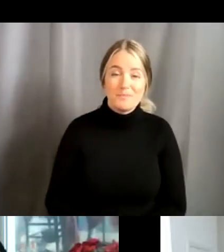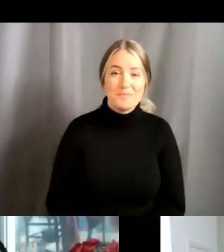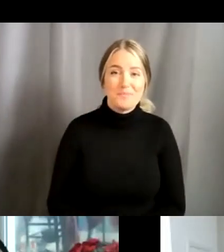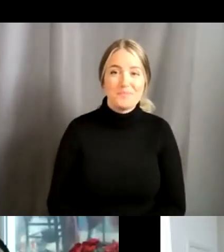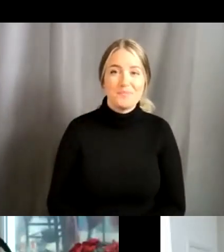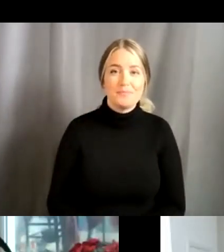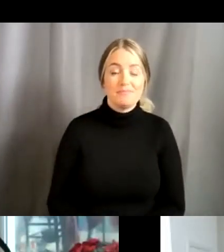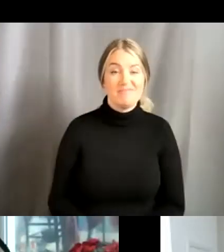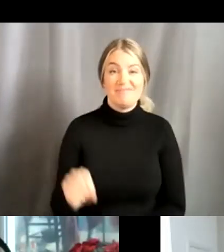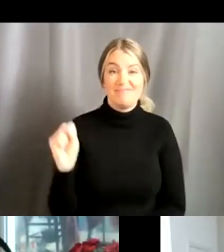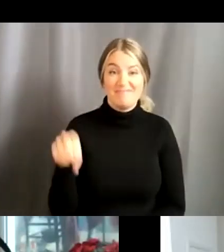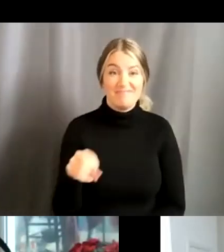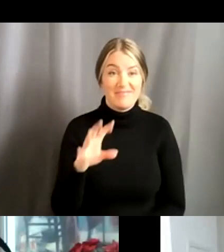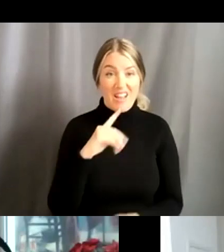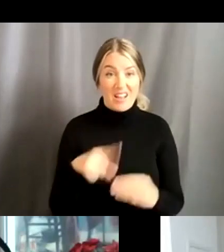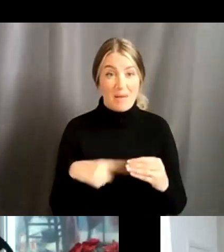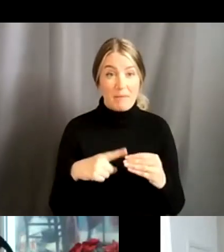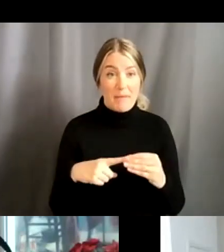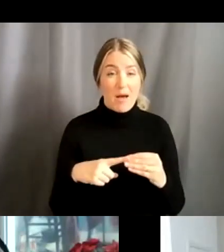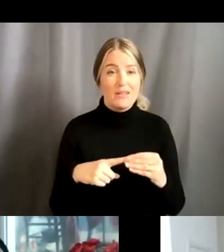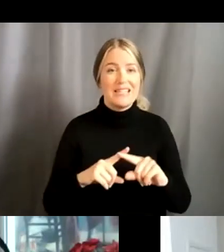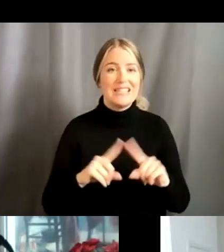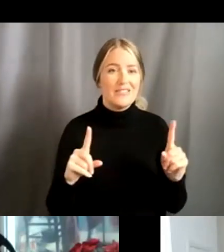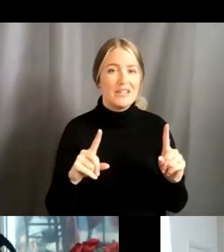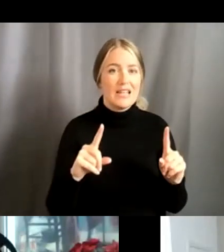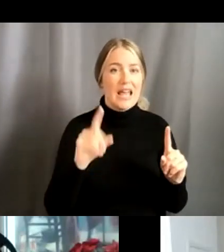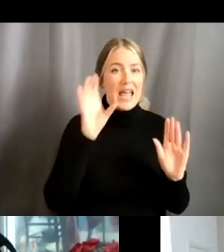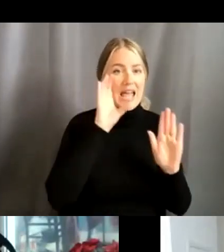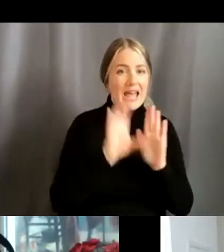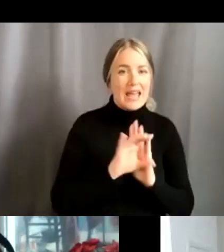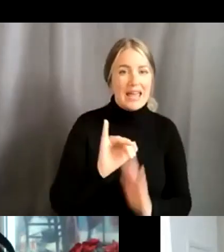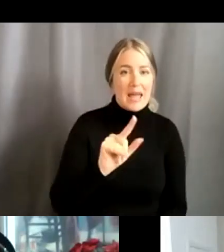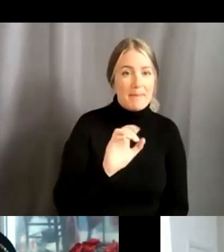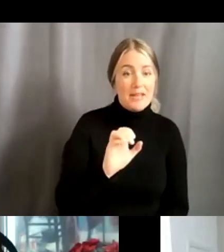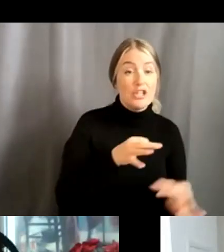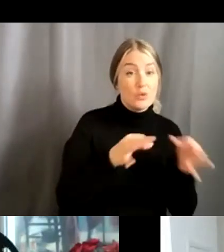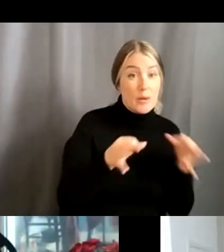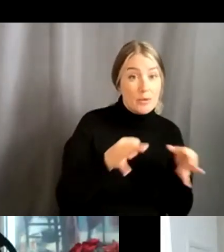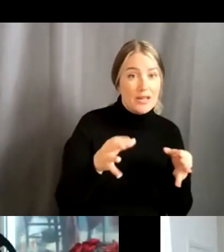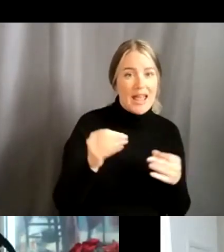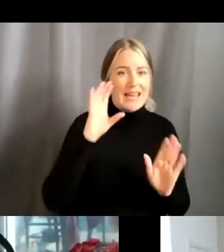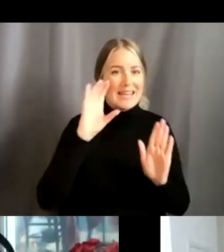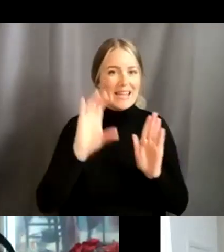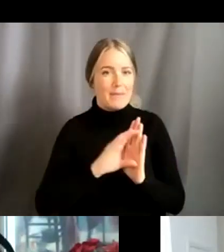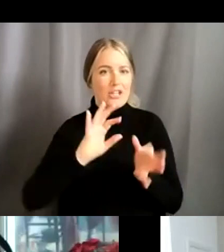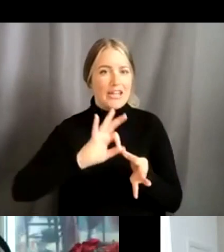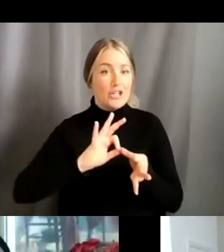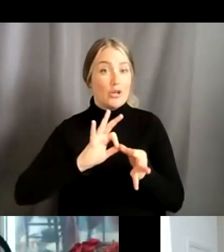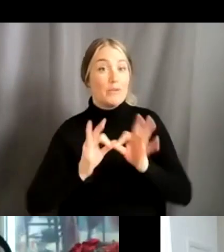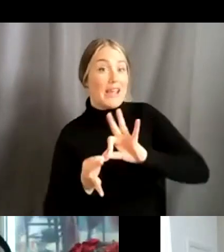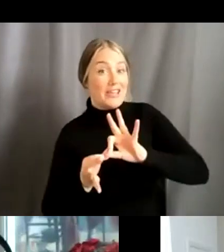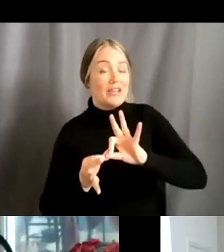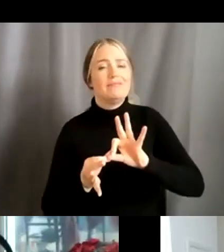And yeah, let's talk about the difference between image description and image interpretation. That is kind of